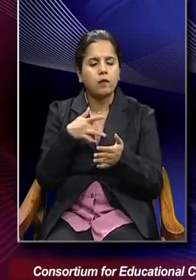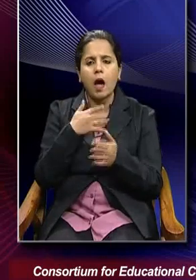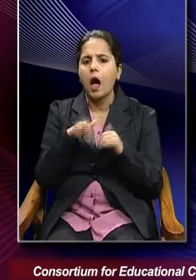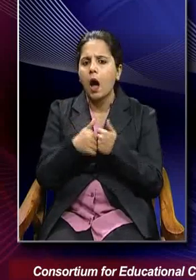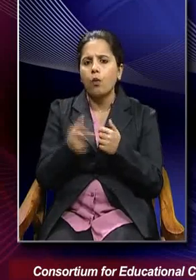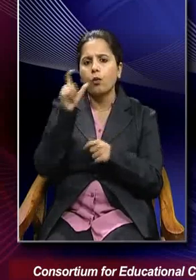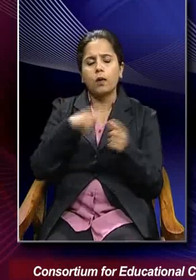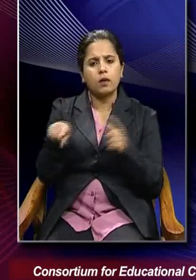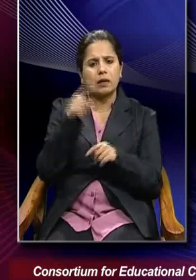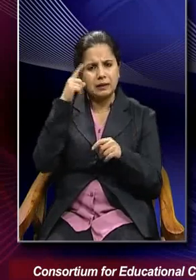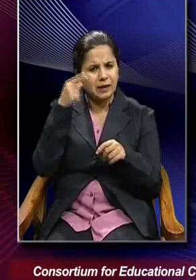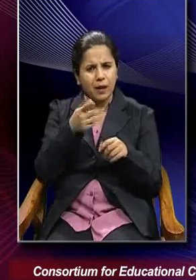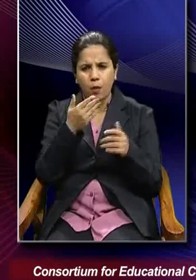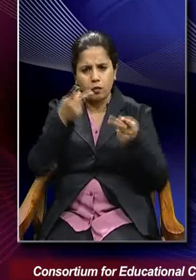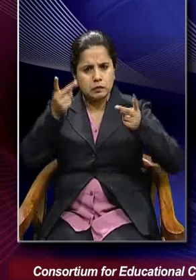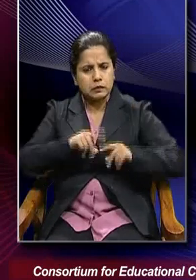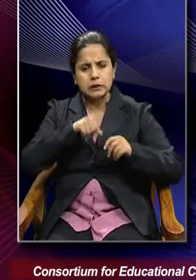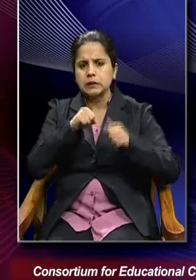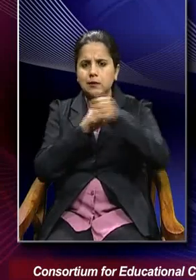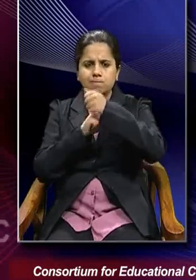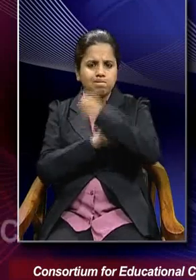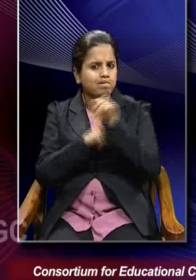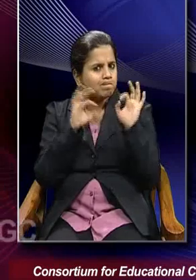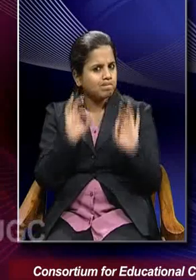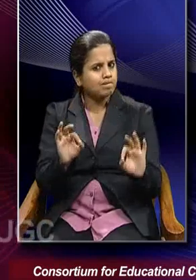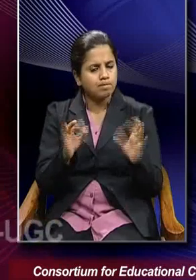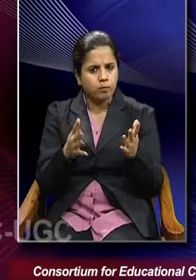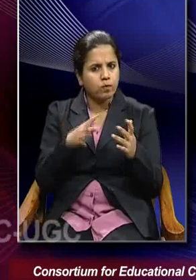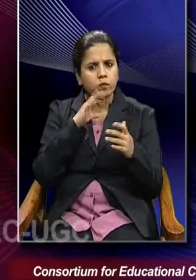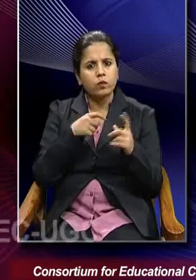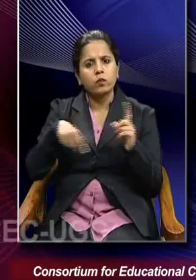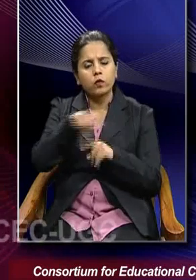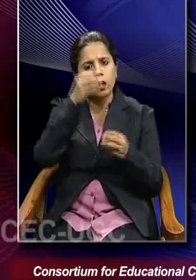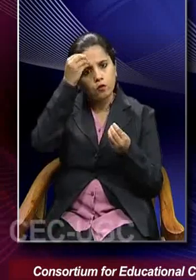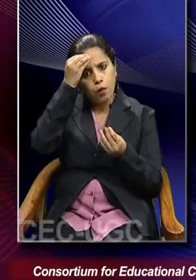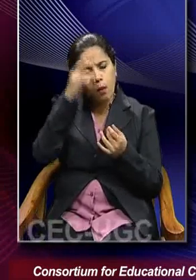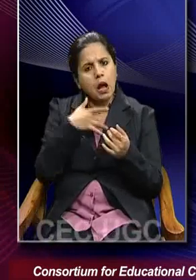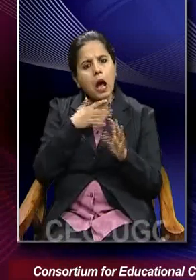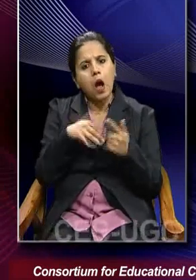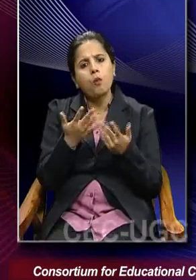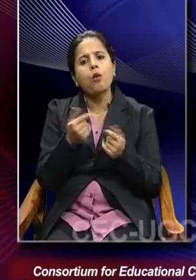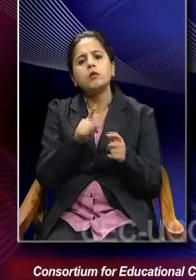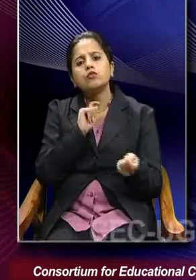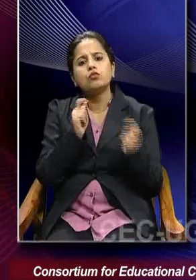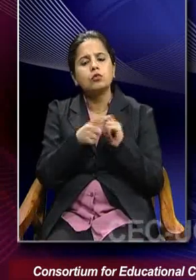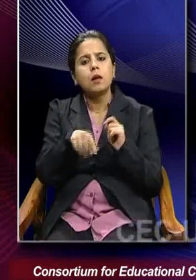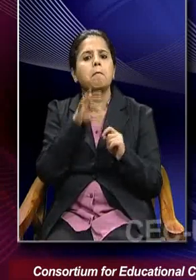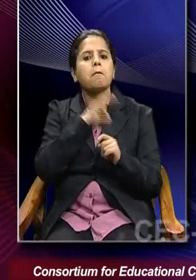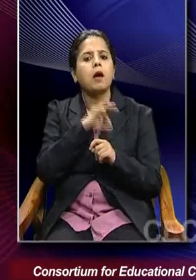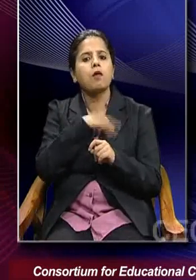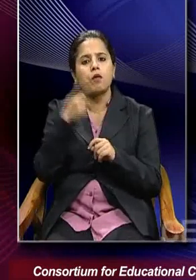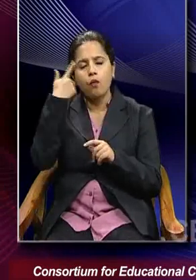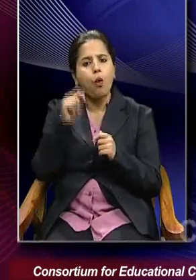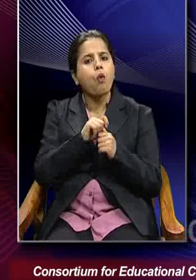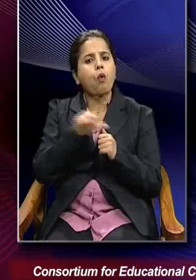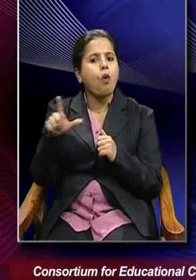one translate the unstructured data towards an information that can be beneficial for